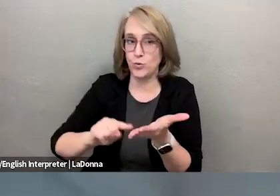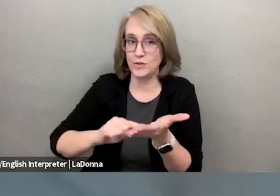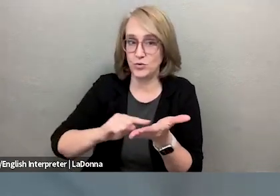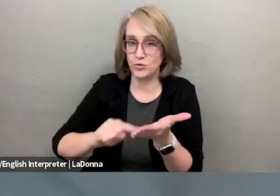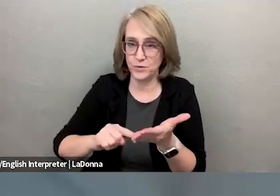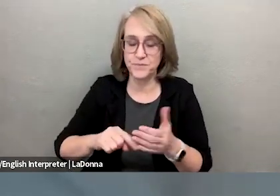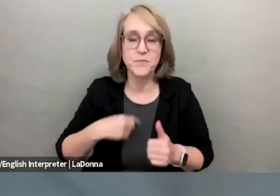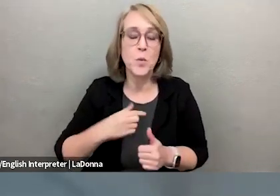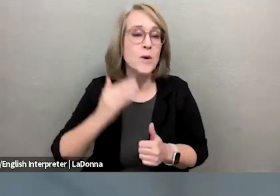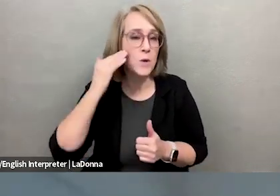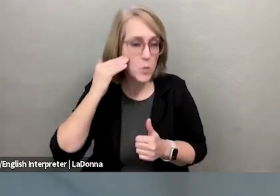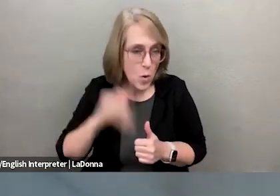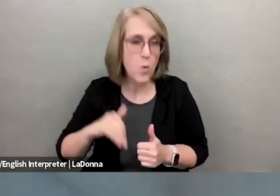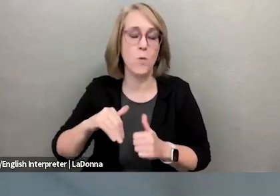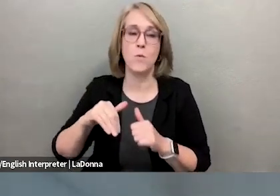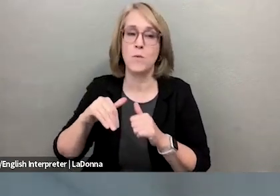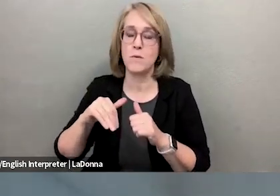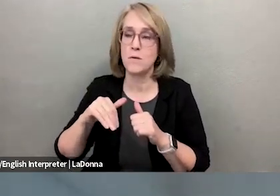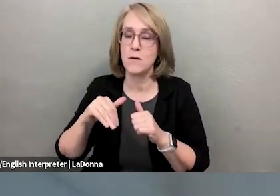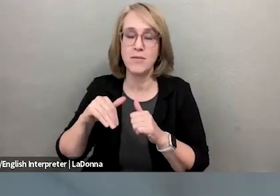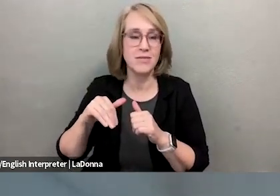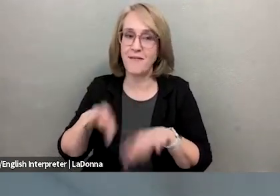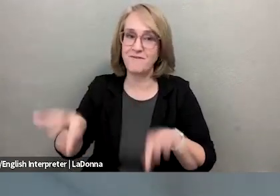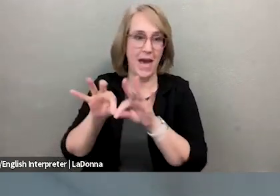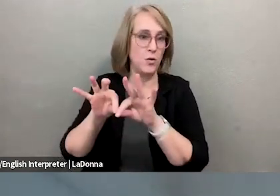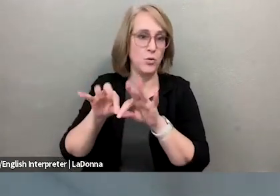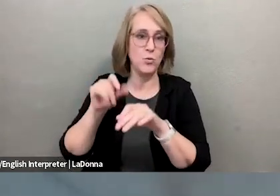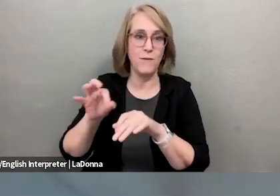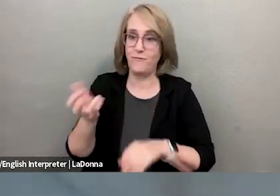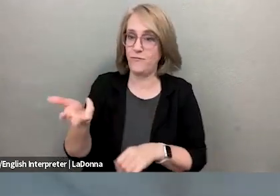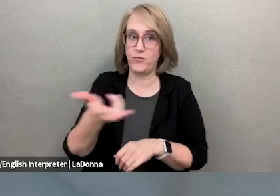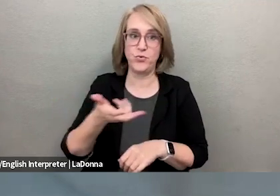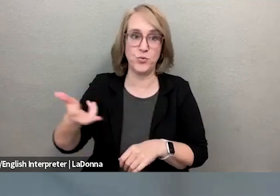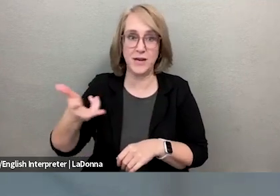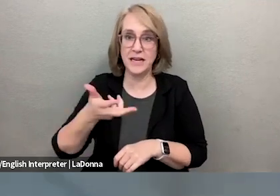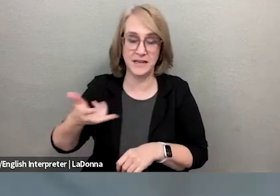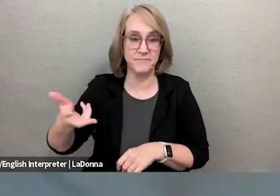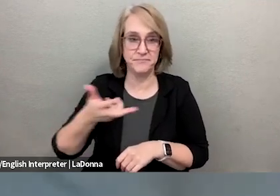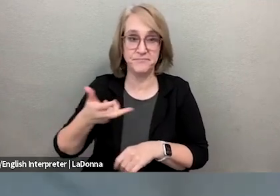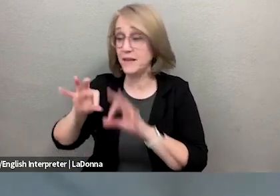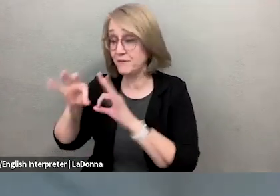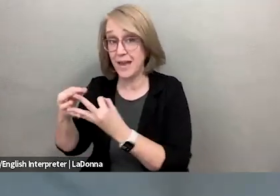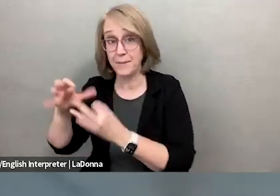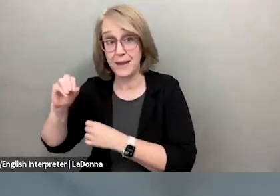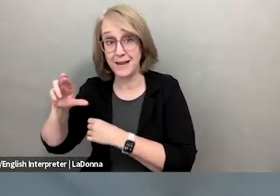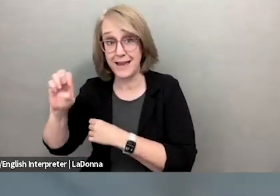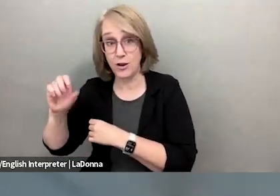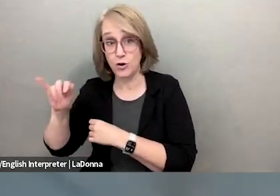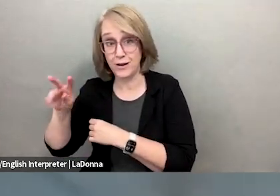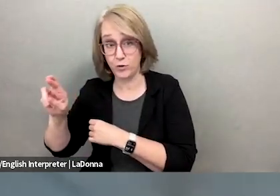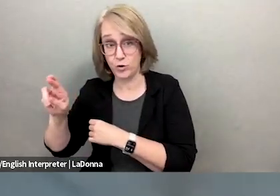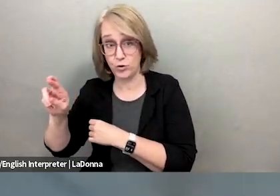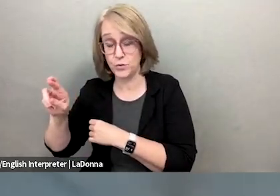the absolute value of that triad of the family caregiver, the person